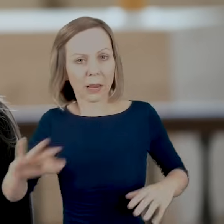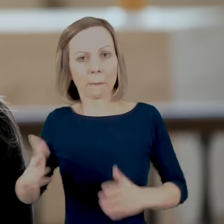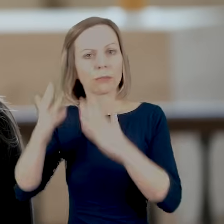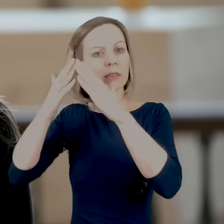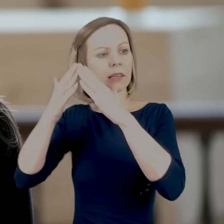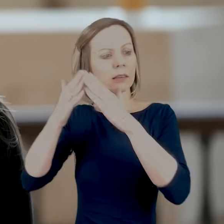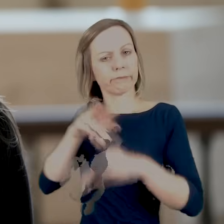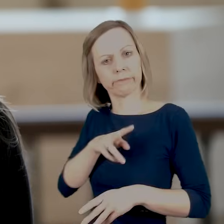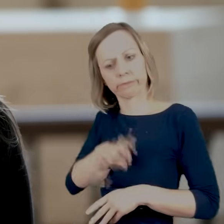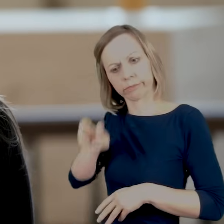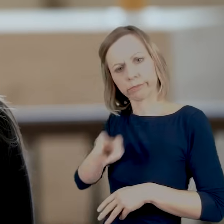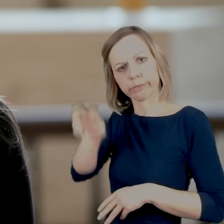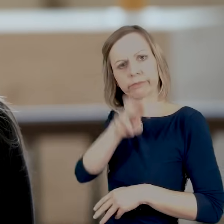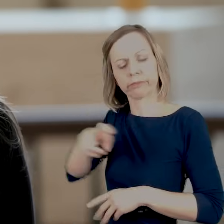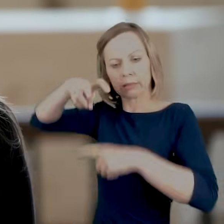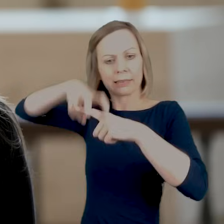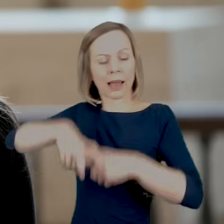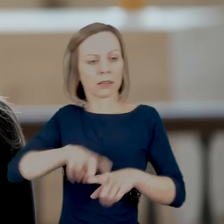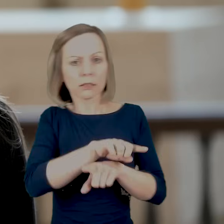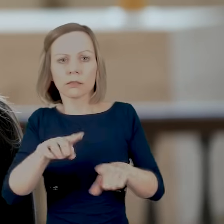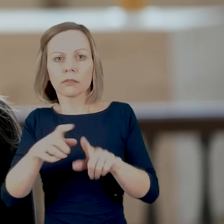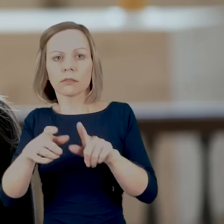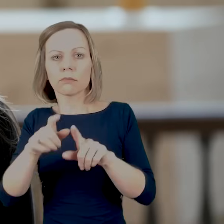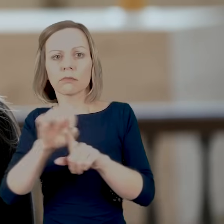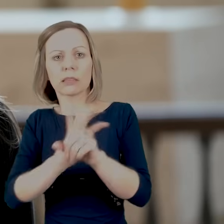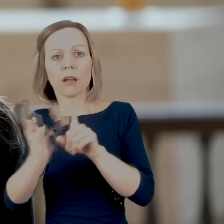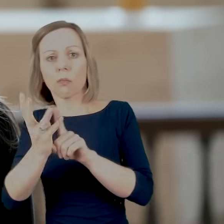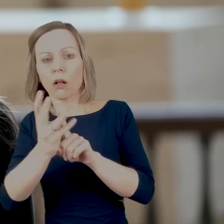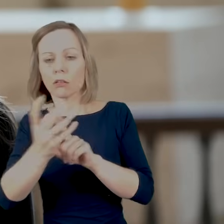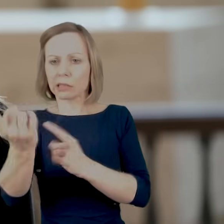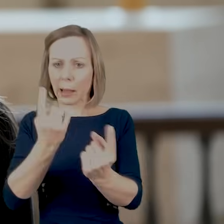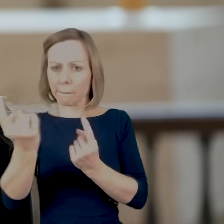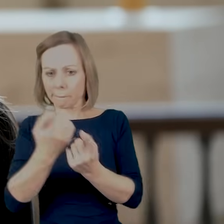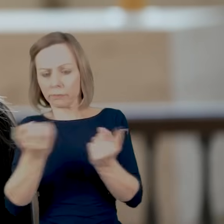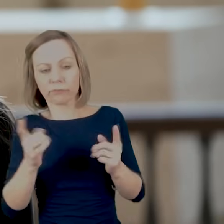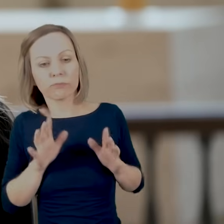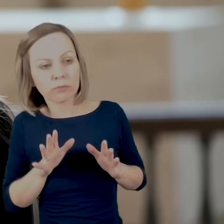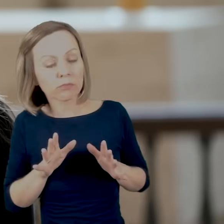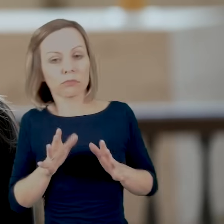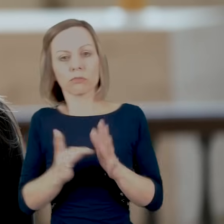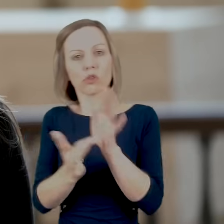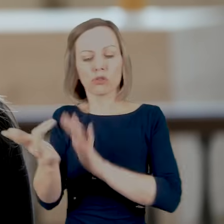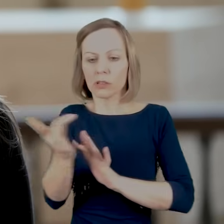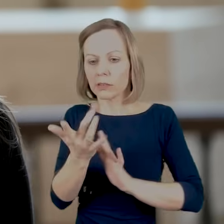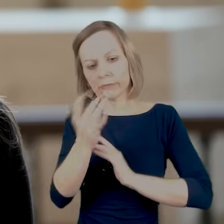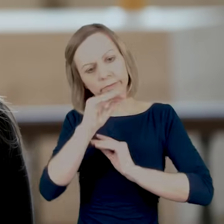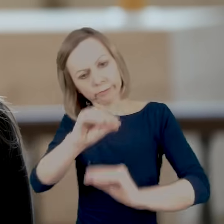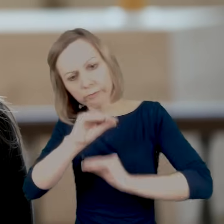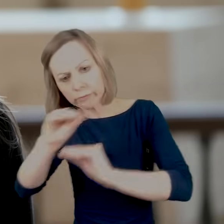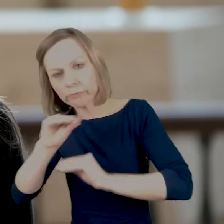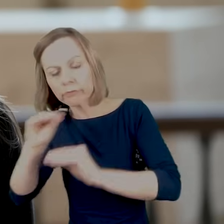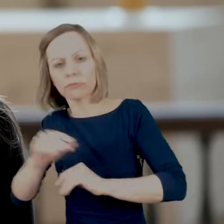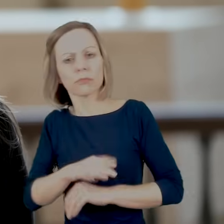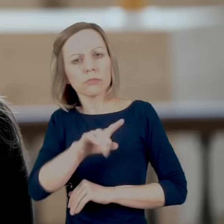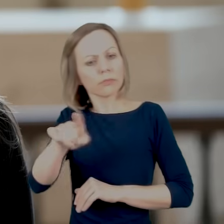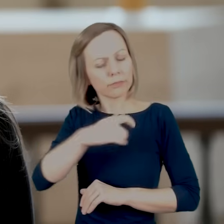he went up the mountain, and after he sat down, his disciples came to him. Then he began to